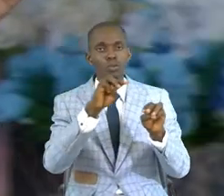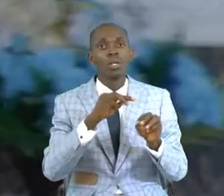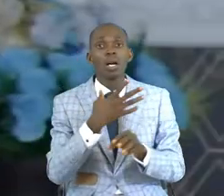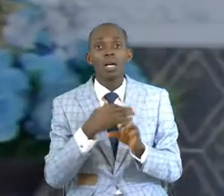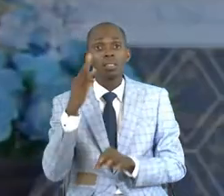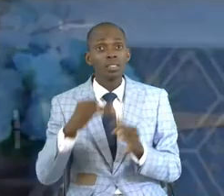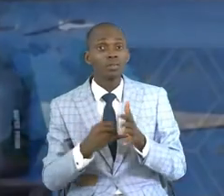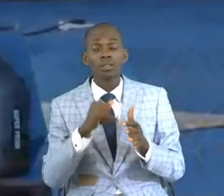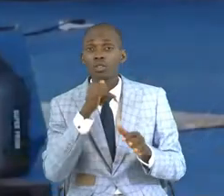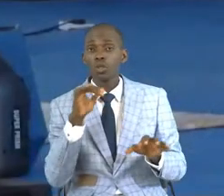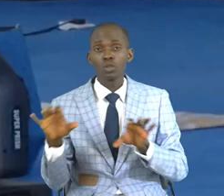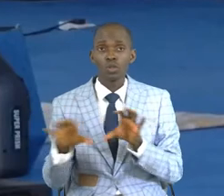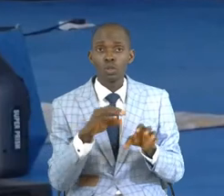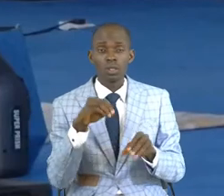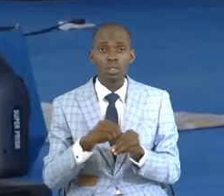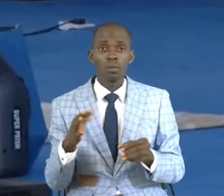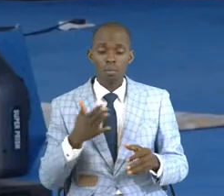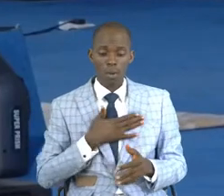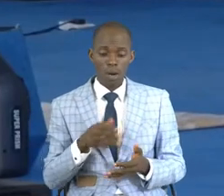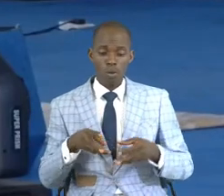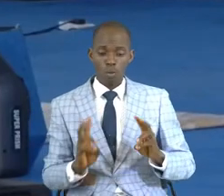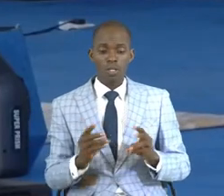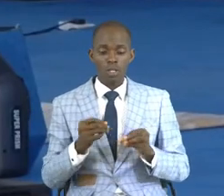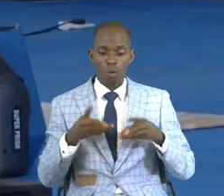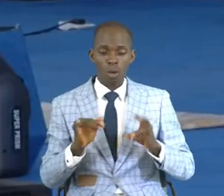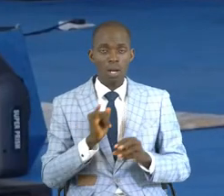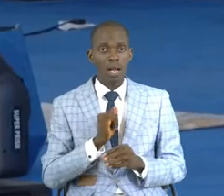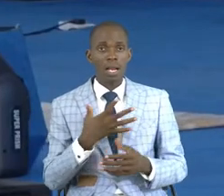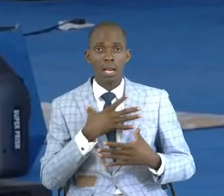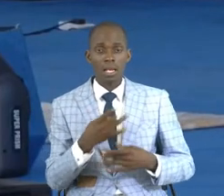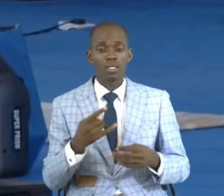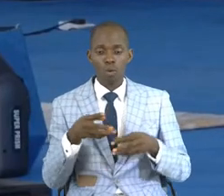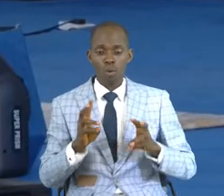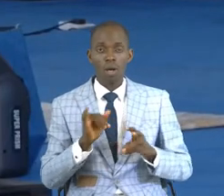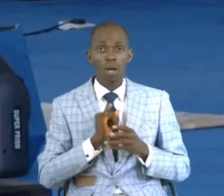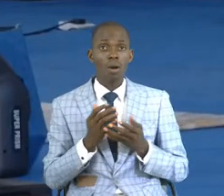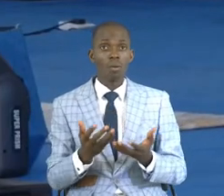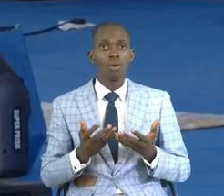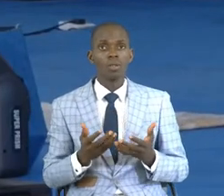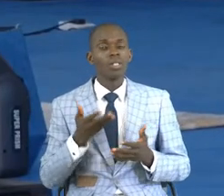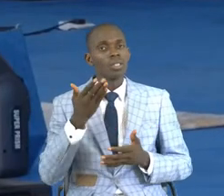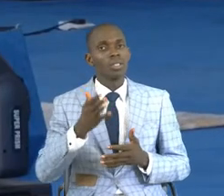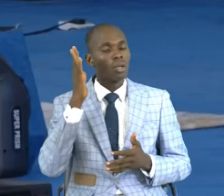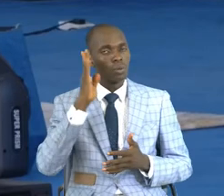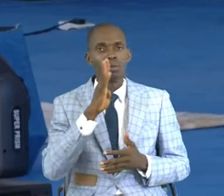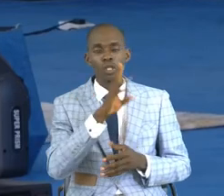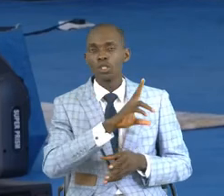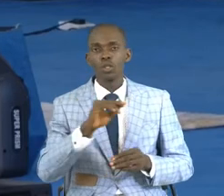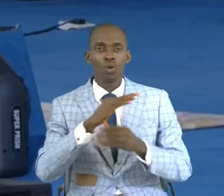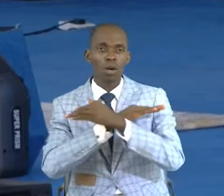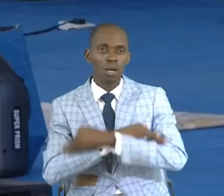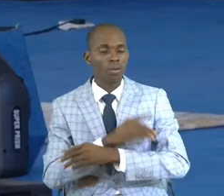my way, the way I like, the way I want, there'll be no rest for anybody.